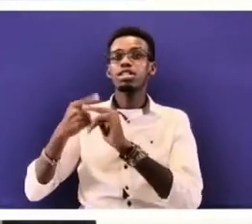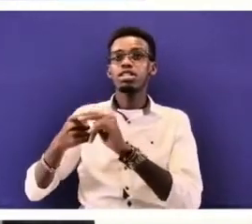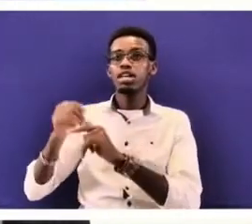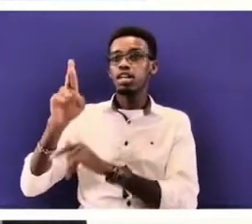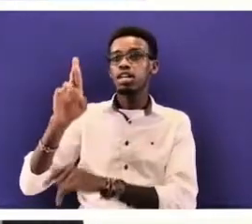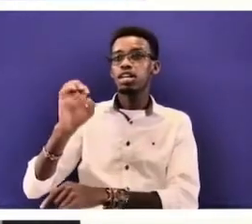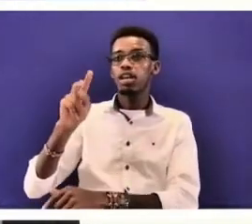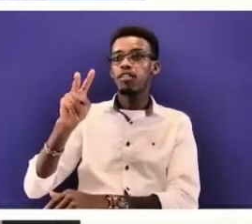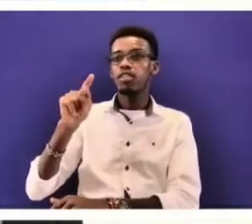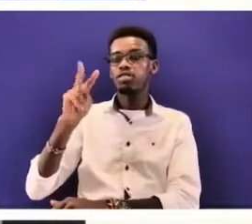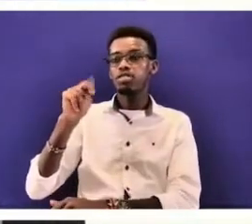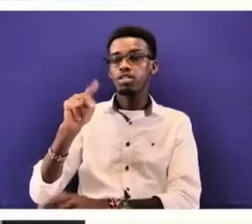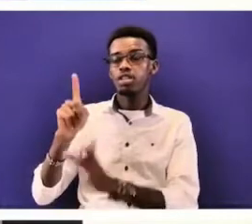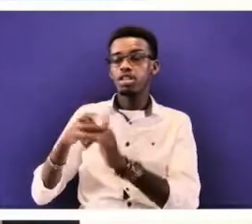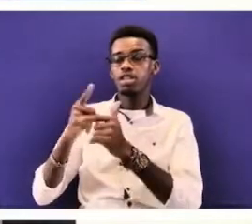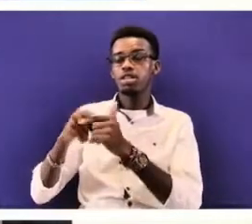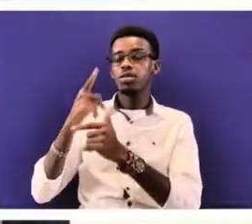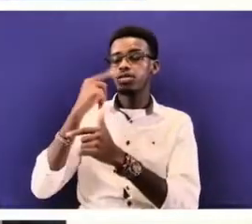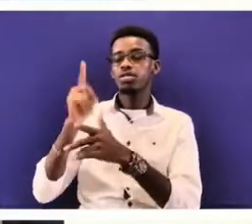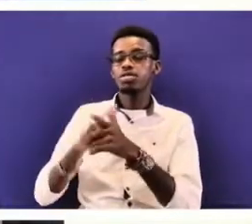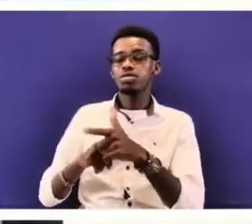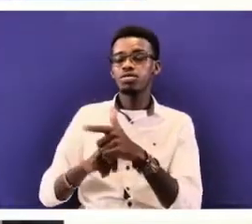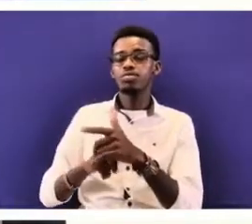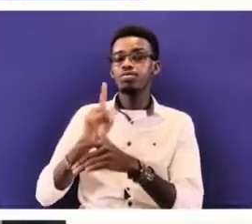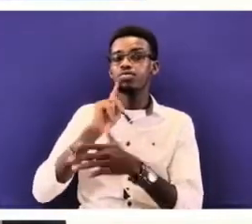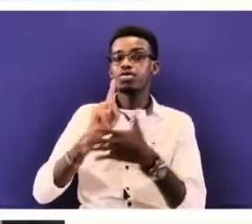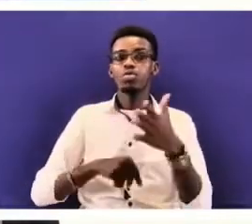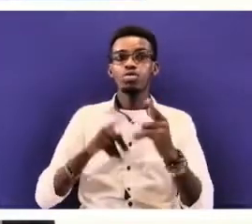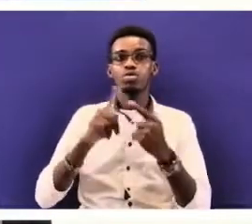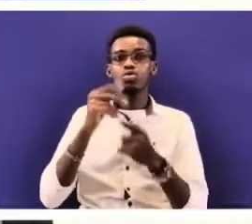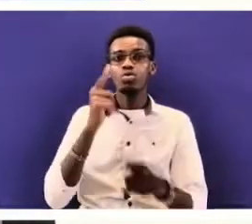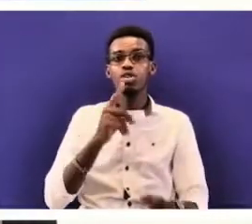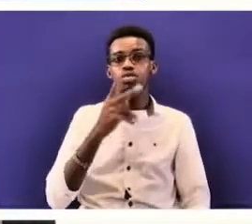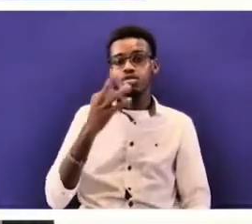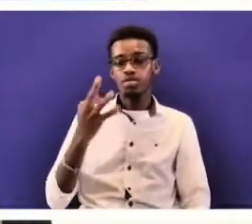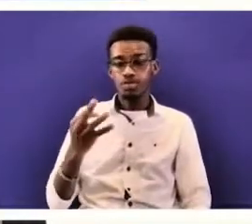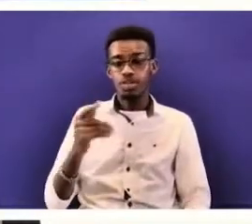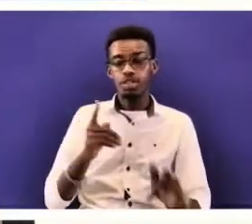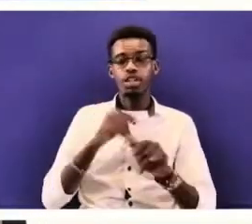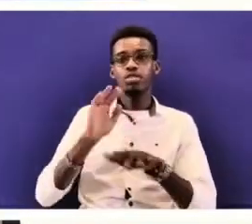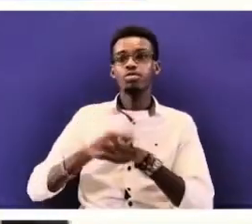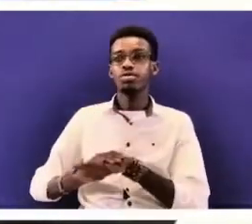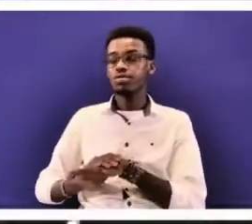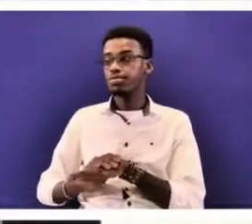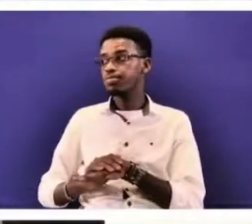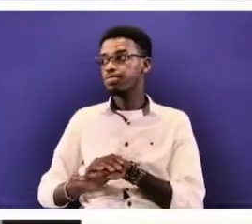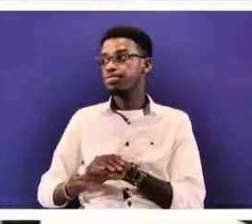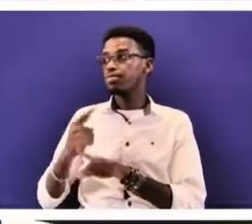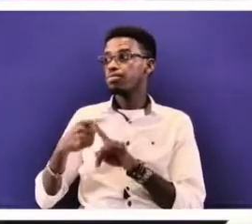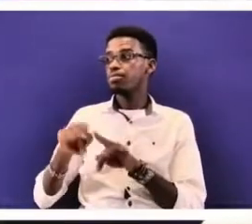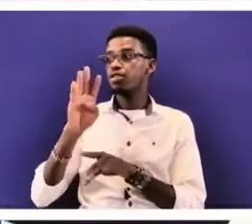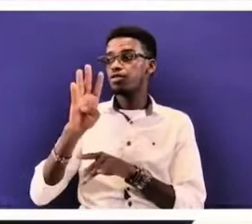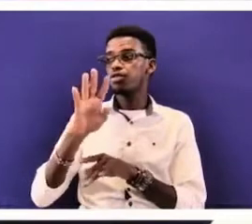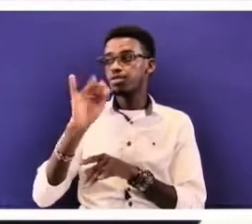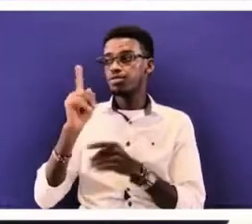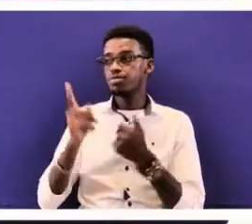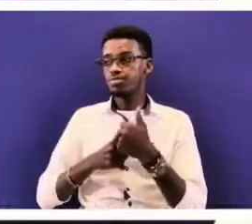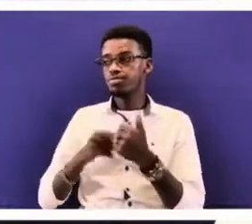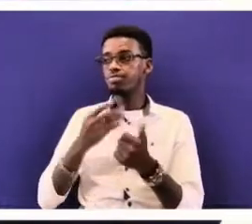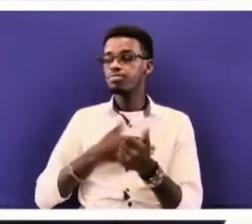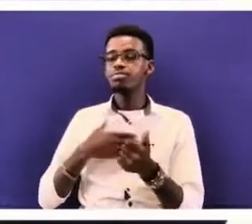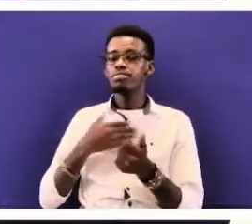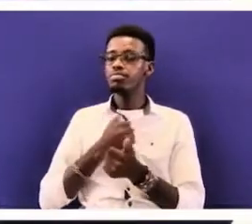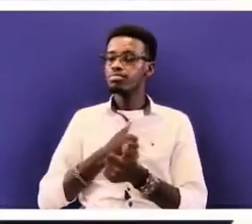Revelation, and just said, look, for these things, you do 1, 2, 3, you do it good. But 4, 5, and 6, I'm sorry.